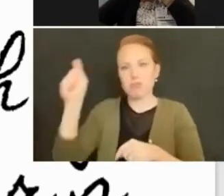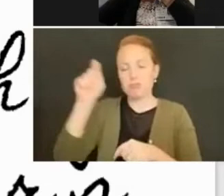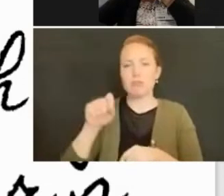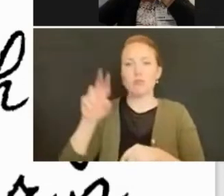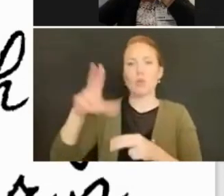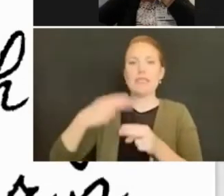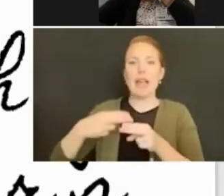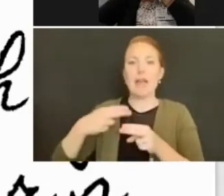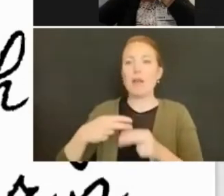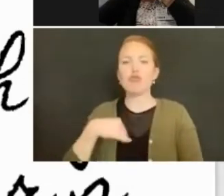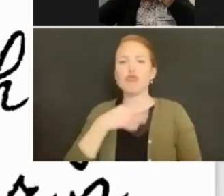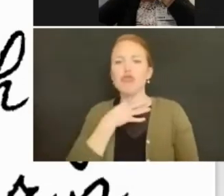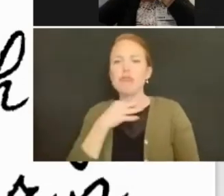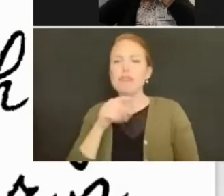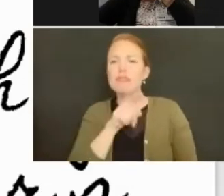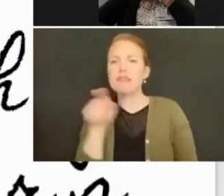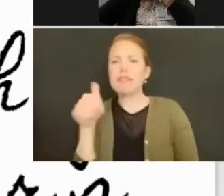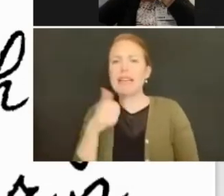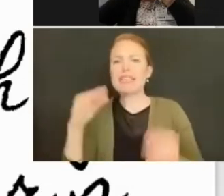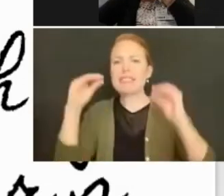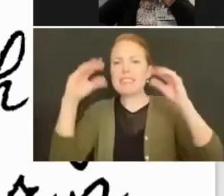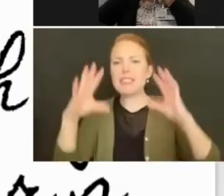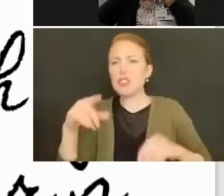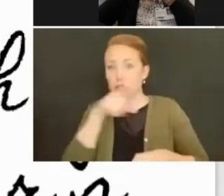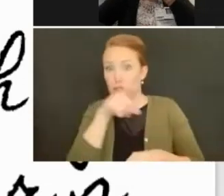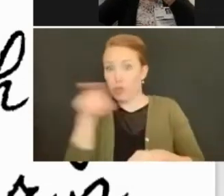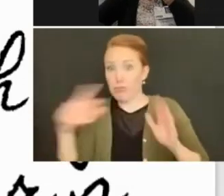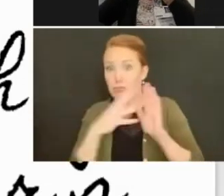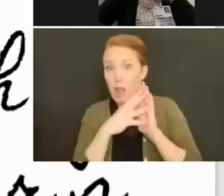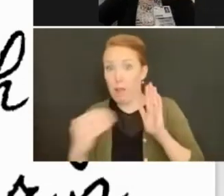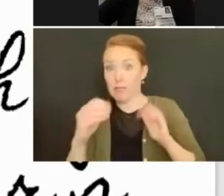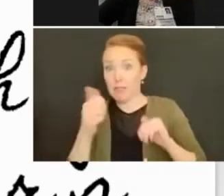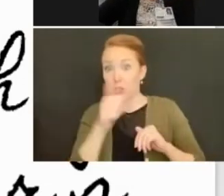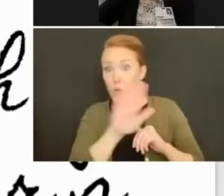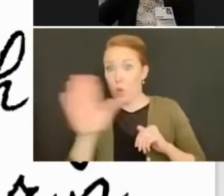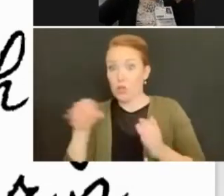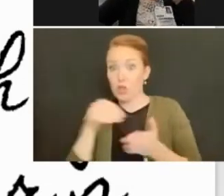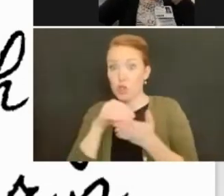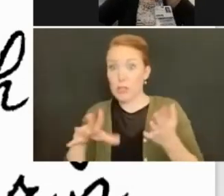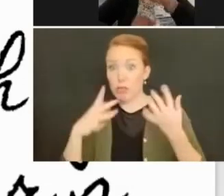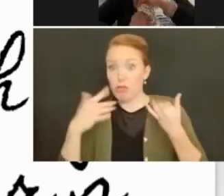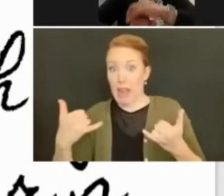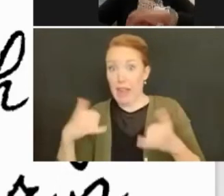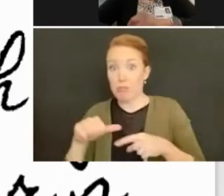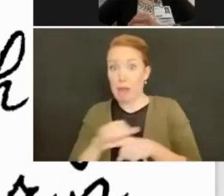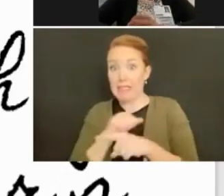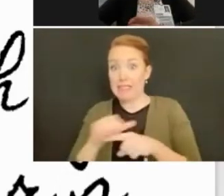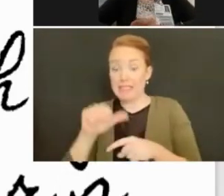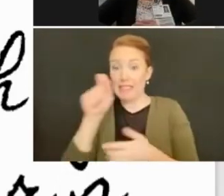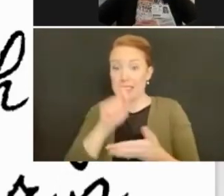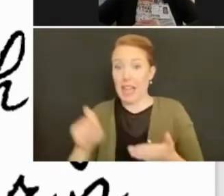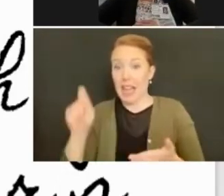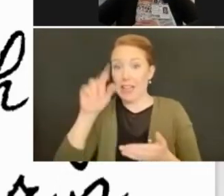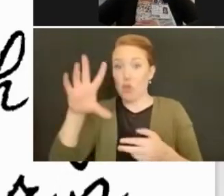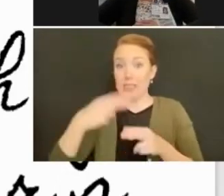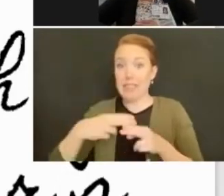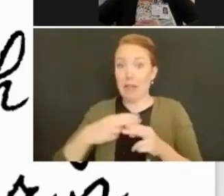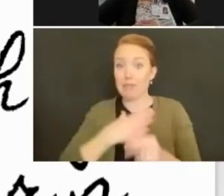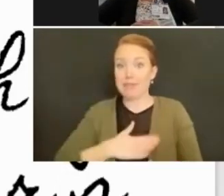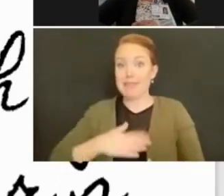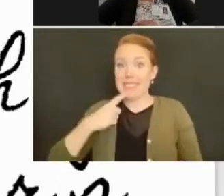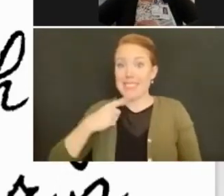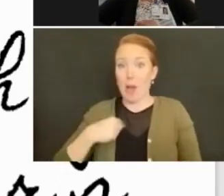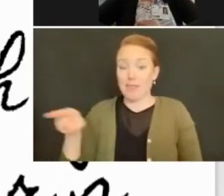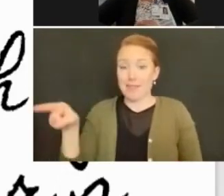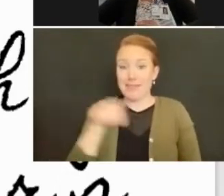right now. Are your students doing this right now? We have any takers out there? Any students currently practicing their name? Tell us in the chat, teachers, if this is going